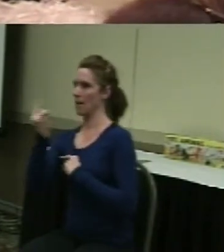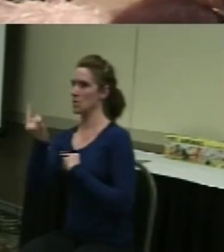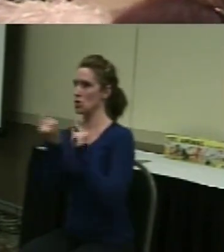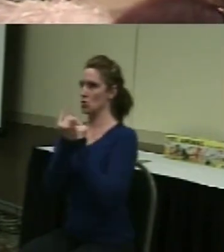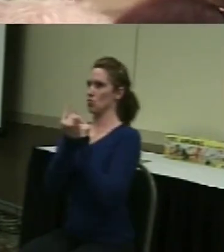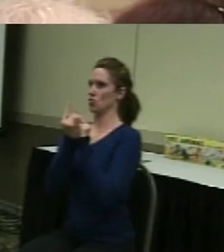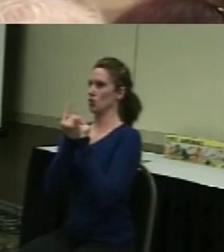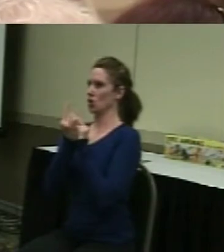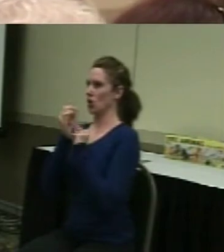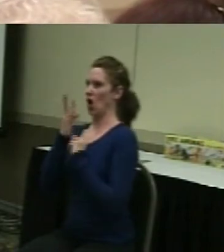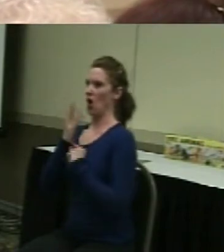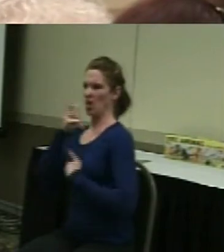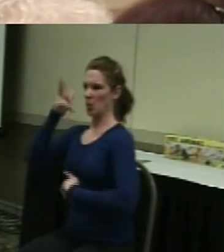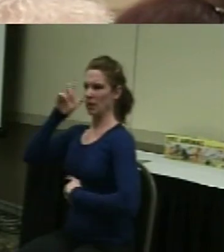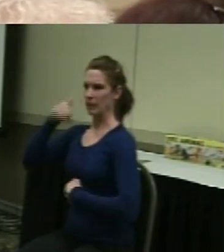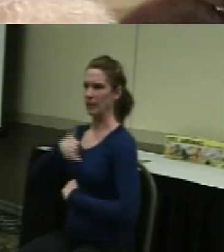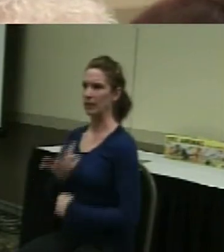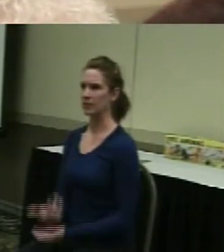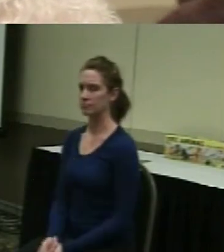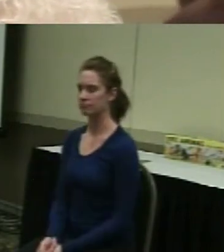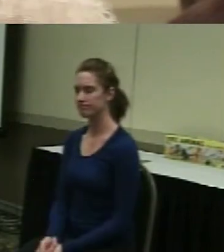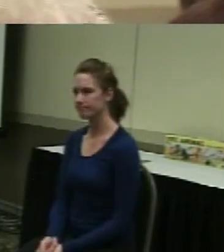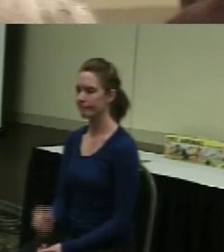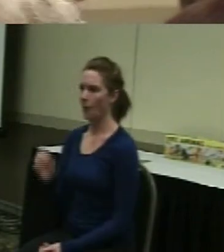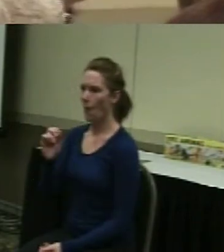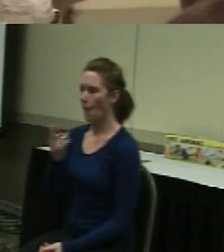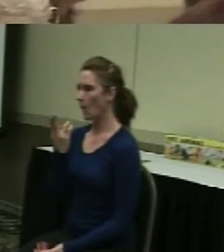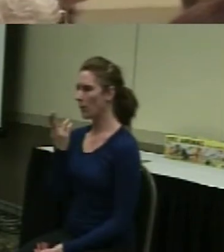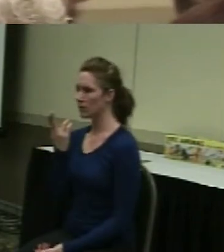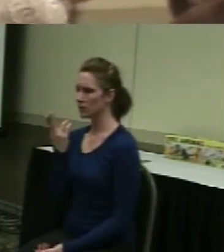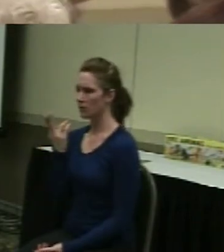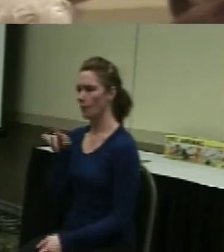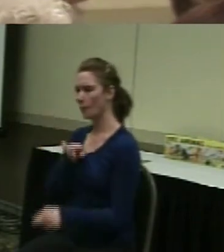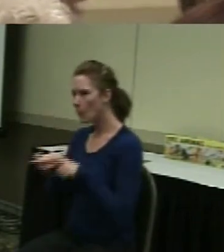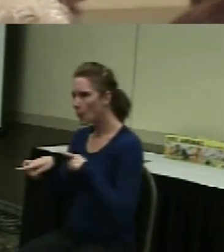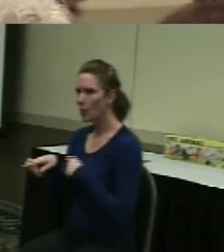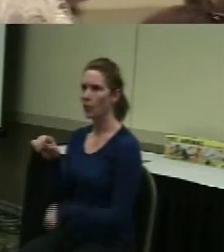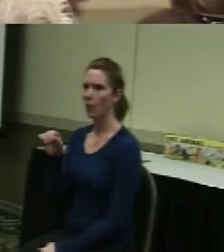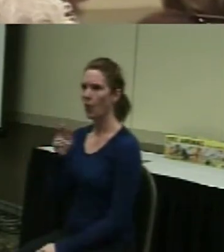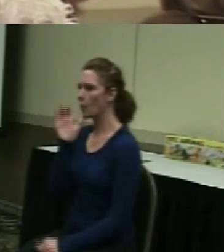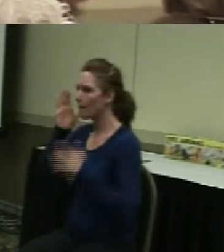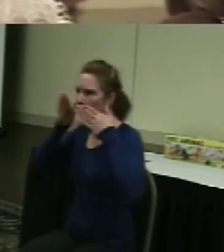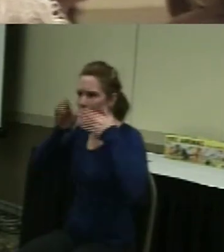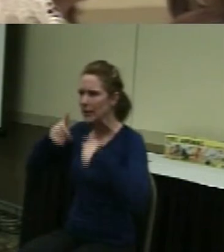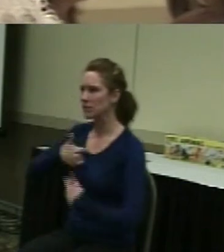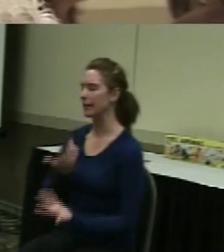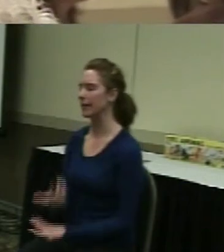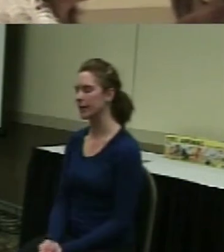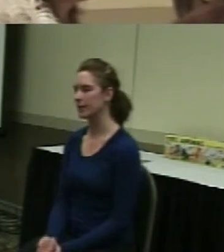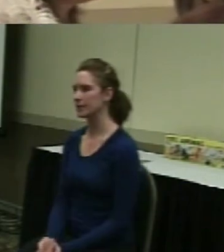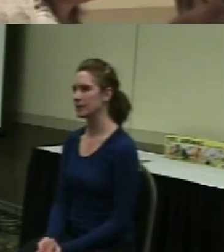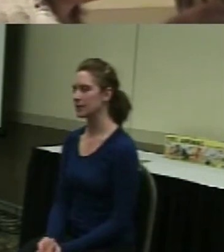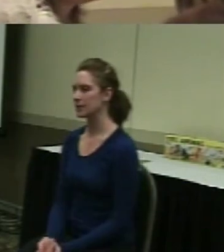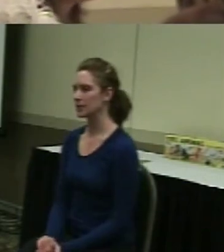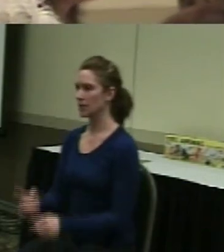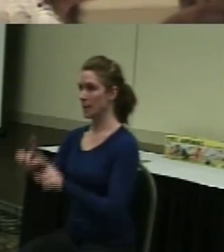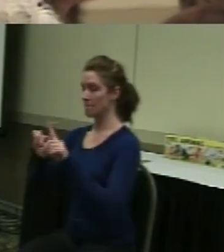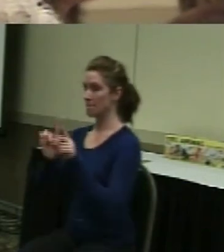just, oh, they don't listen, oh, they are rude, oh, they don't pay attention.